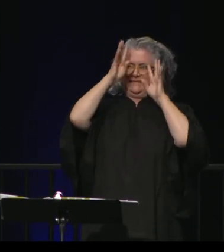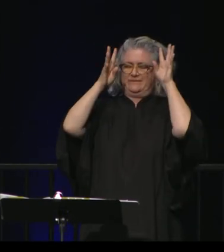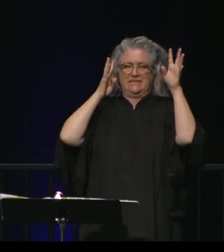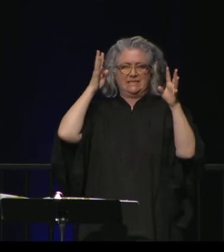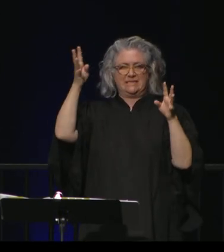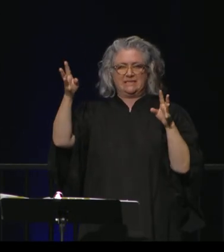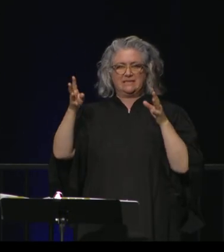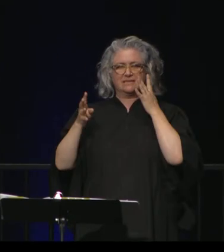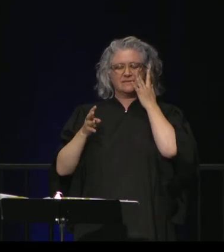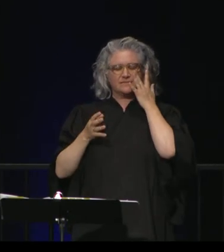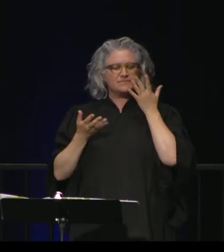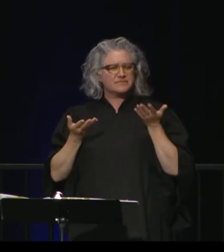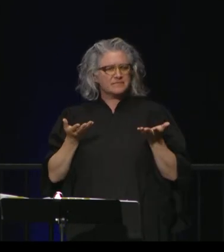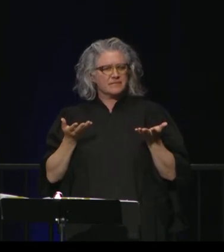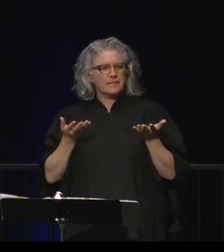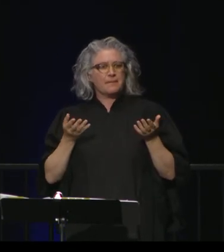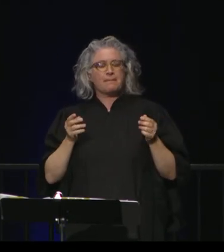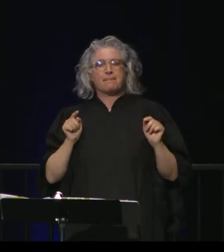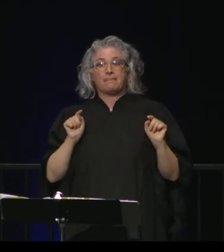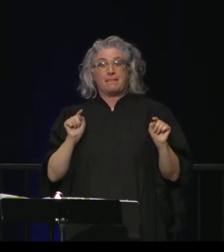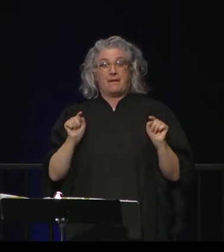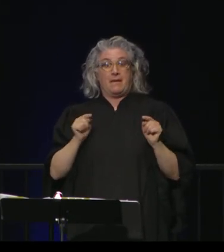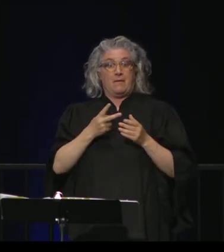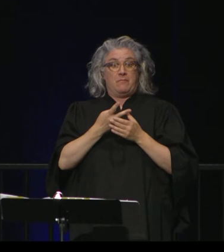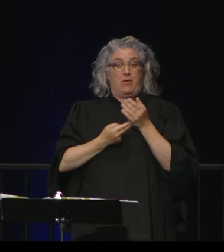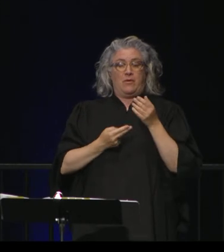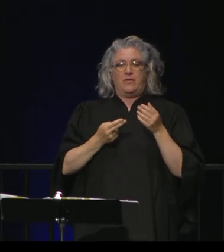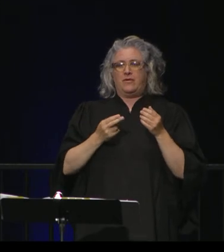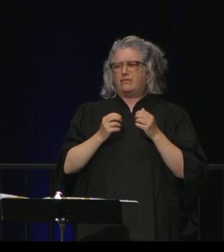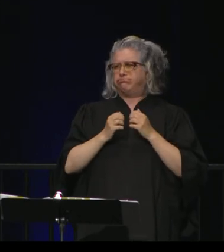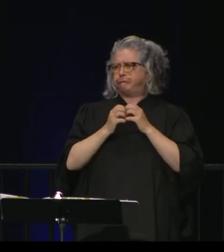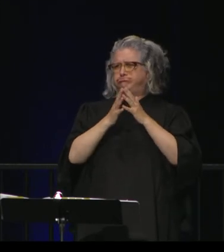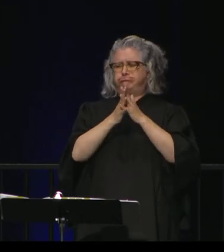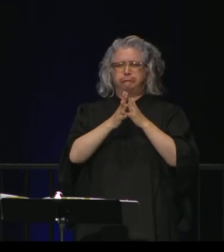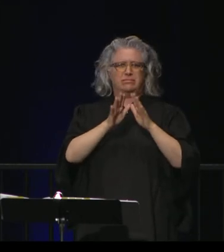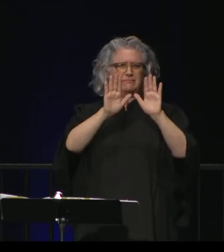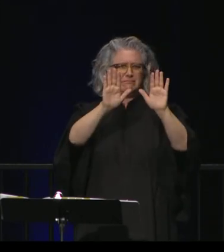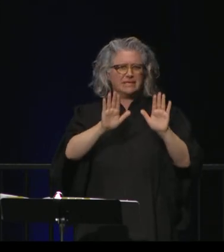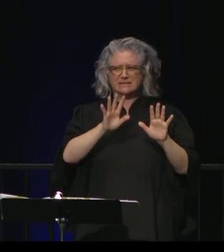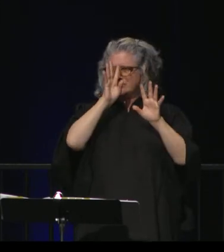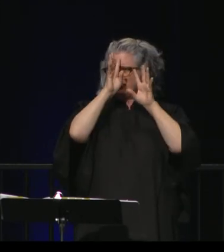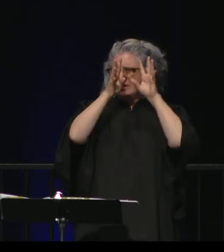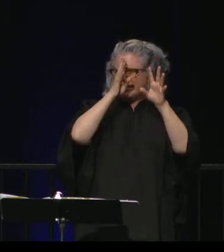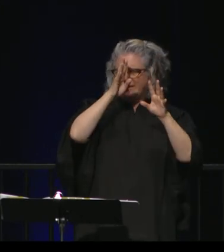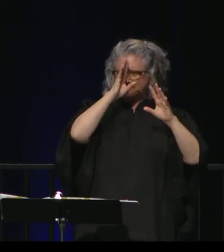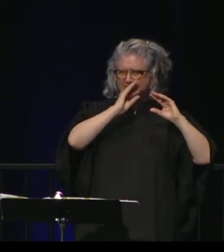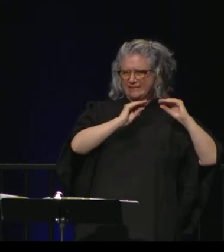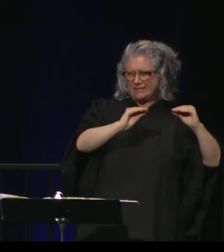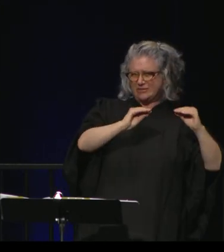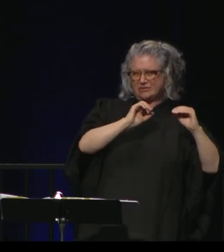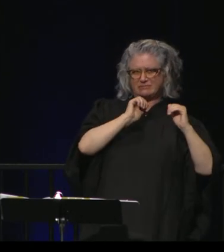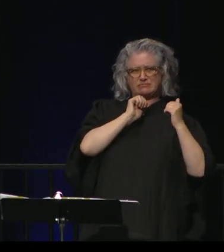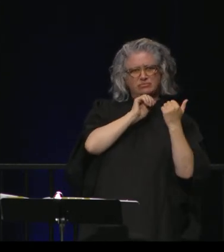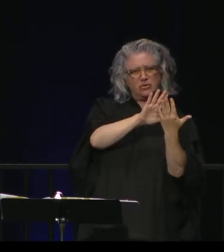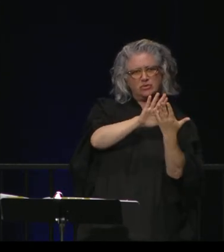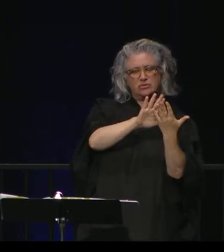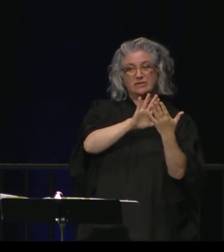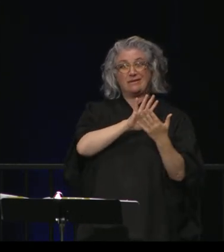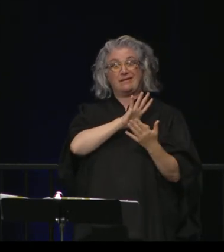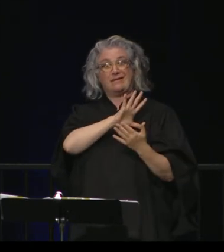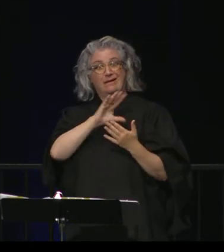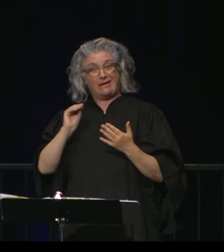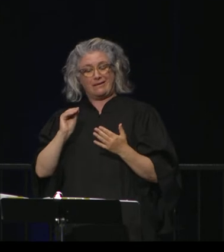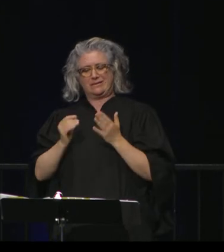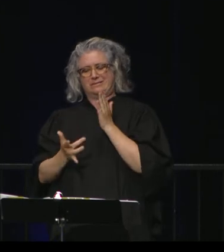and both of which have promoted creative pedagogy and the effective use of technology in learning,